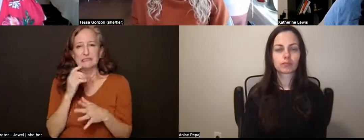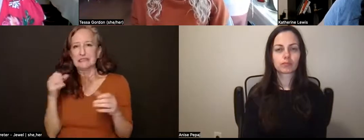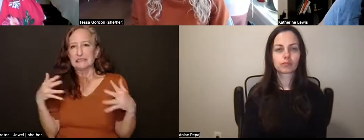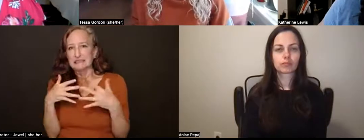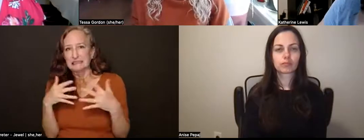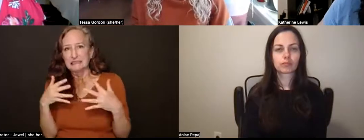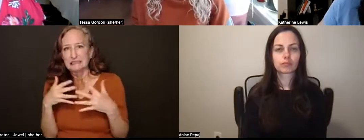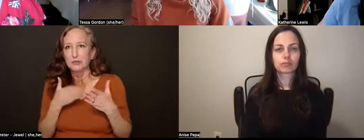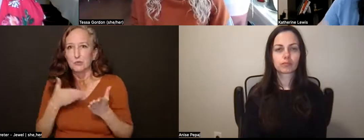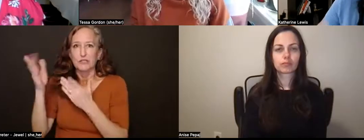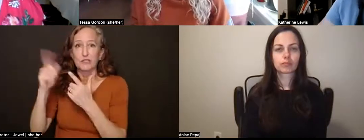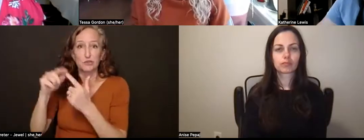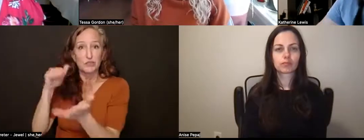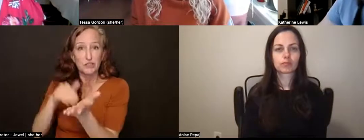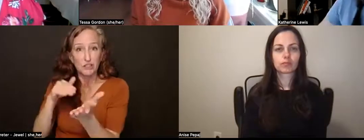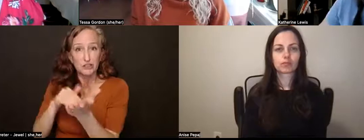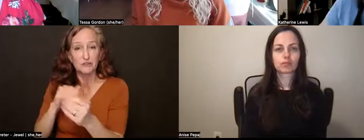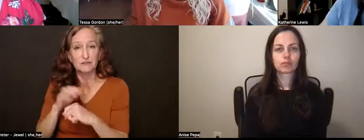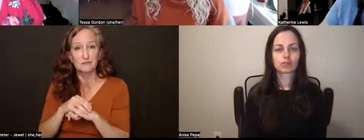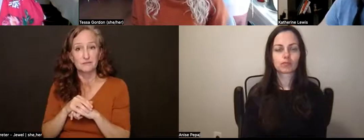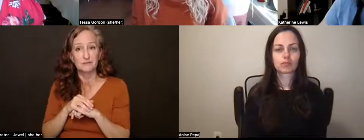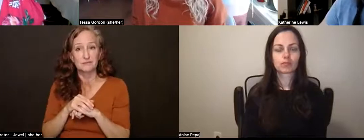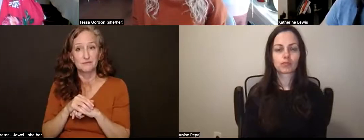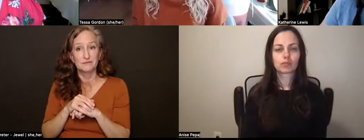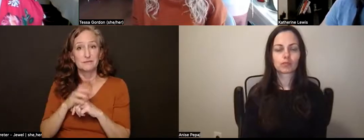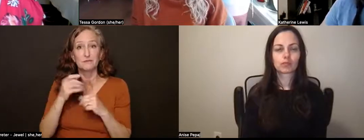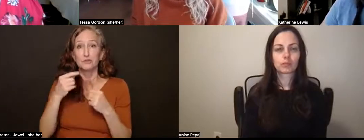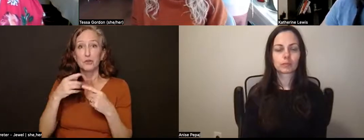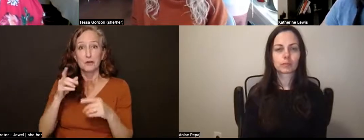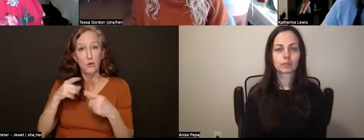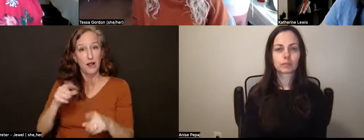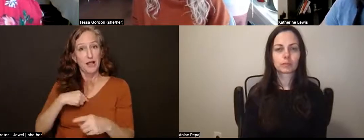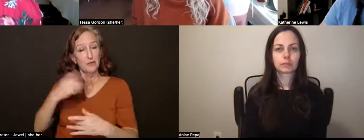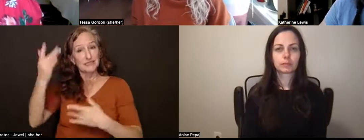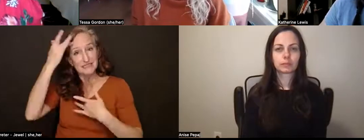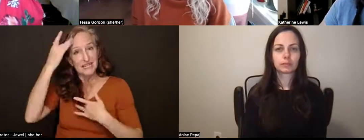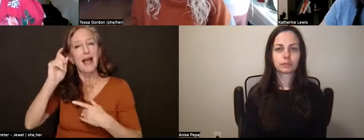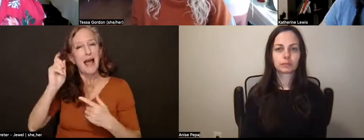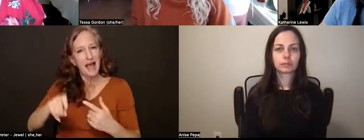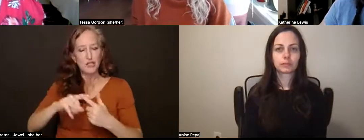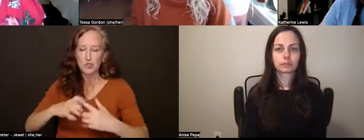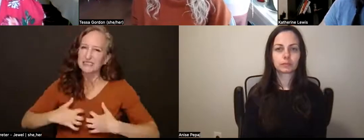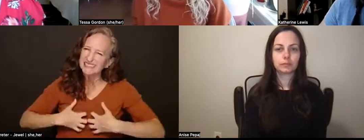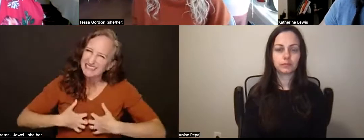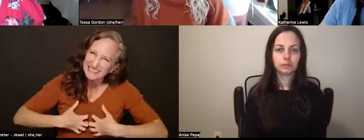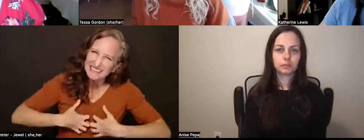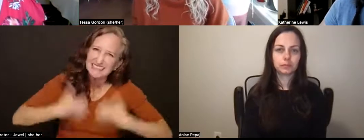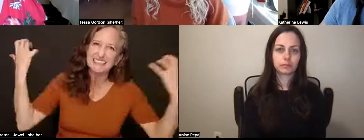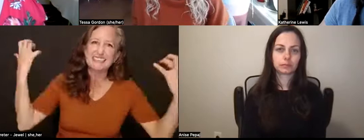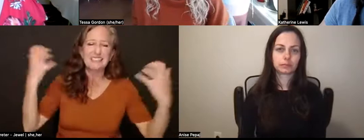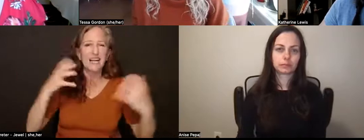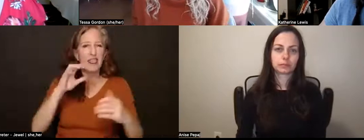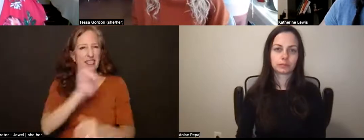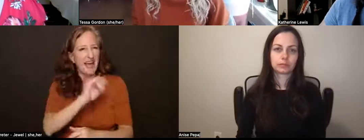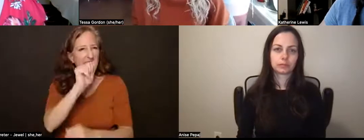to doctors. And what I had to do in my illness, I had to get angry enough and take some of that